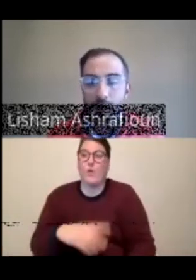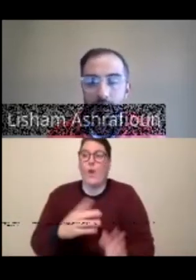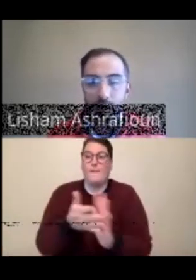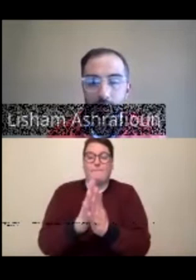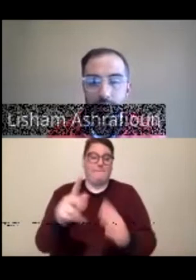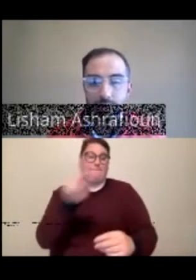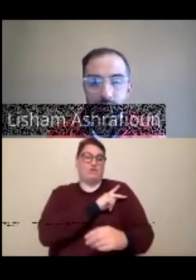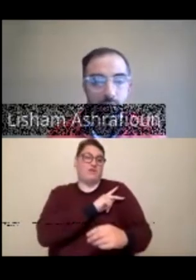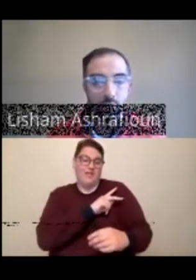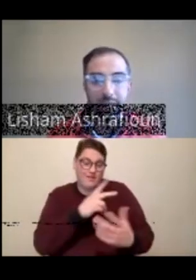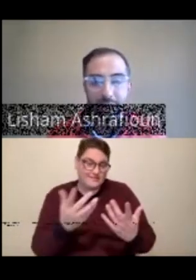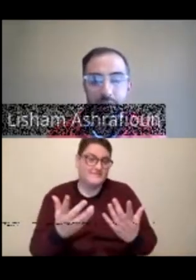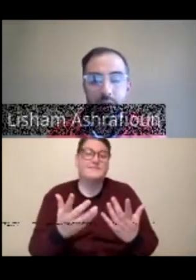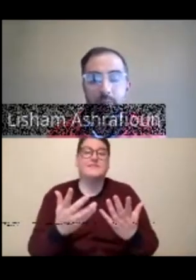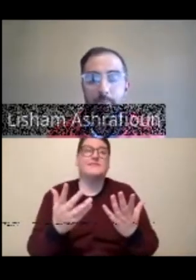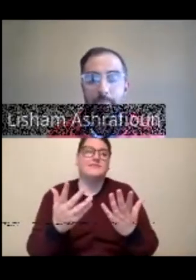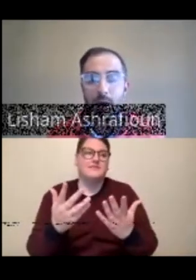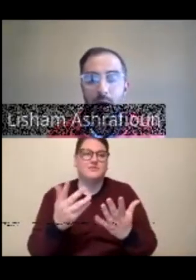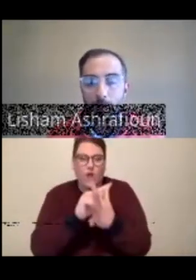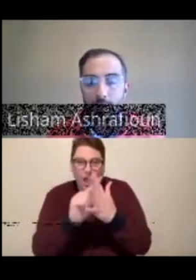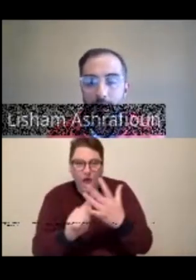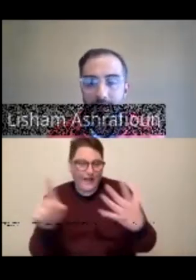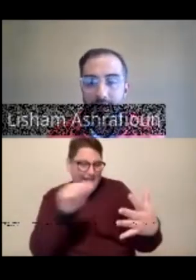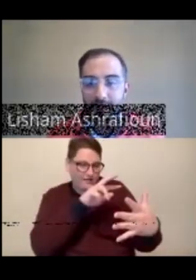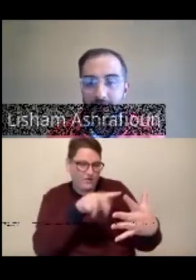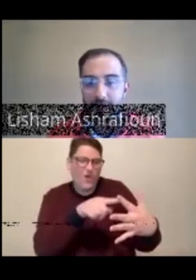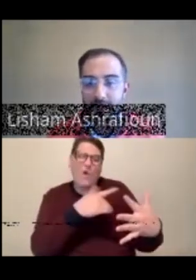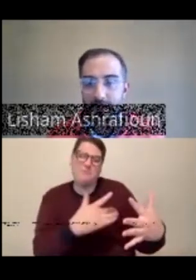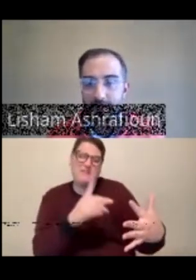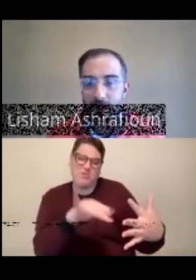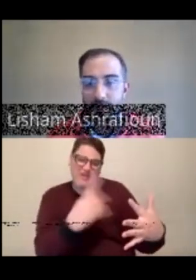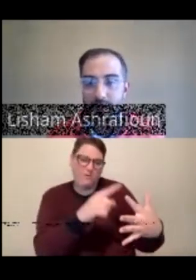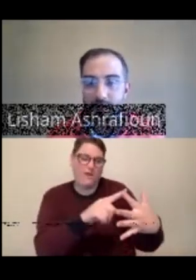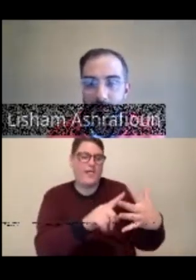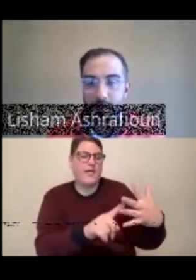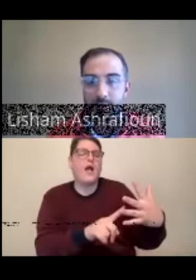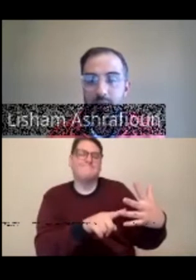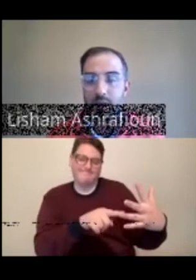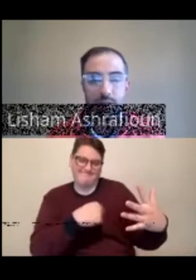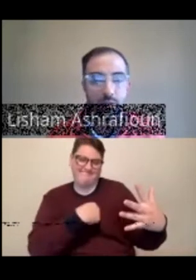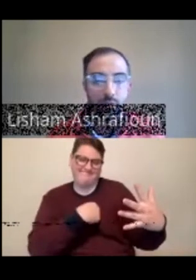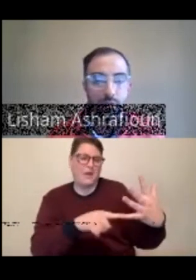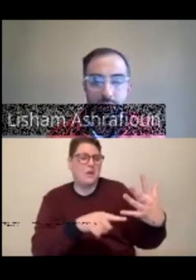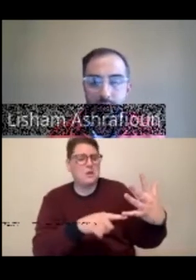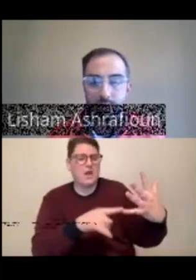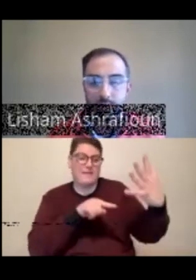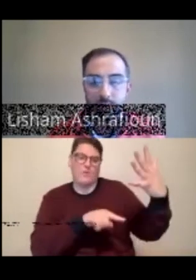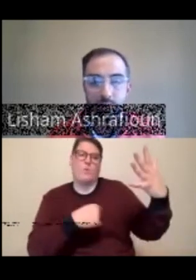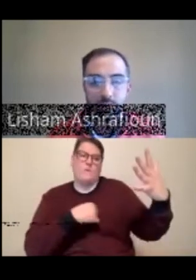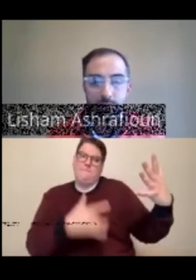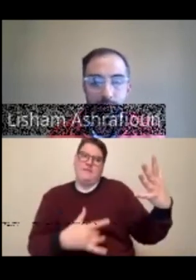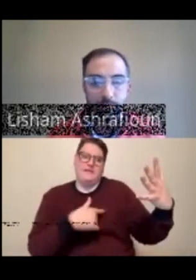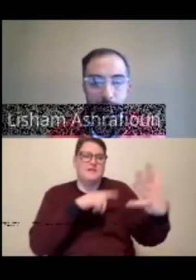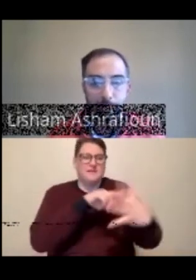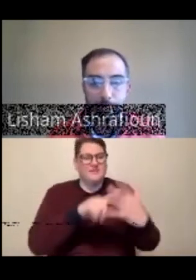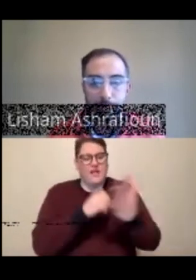and a variety of others to again, help them identify these negative thoughts that are keeping them stuck in their loneliness and substance